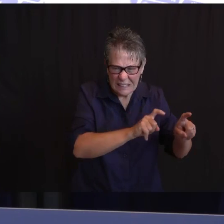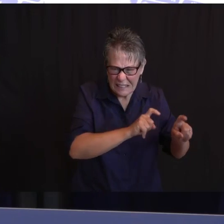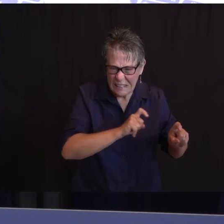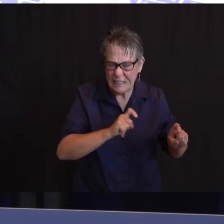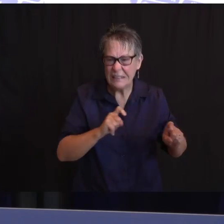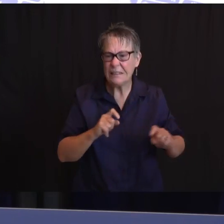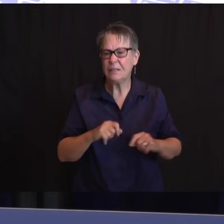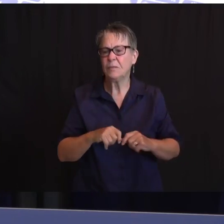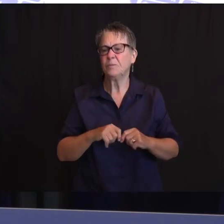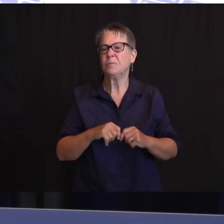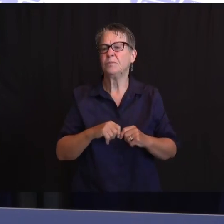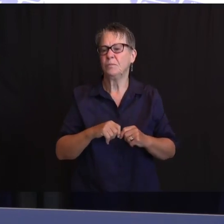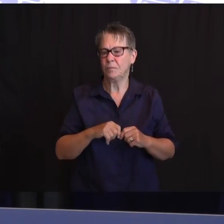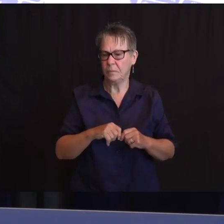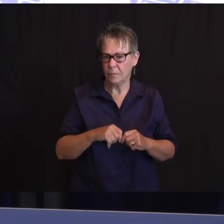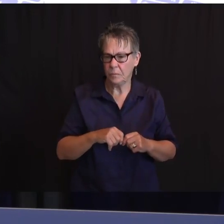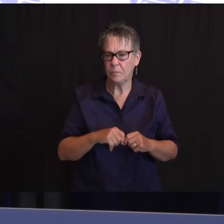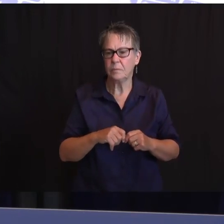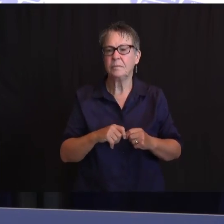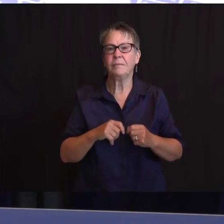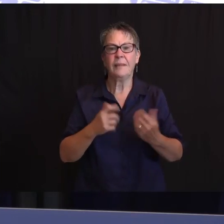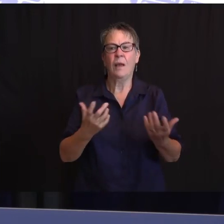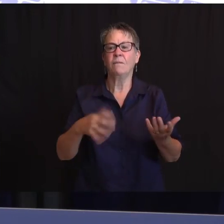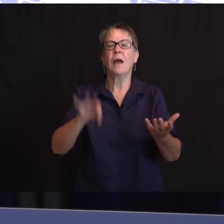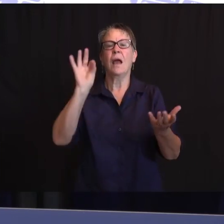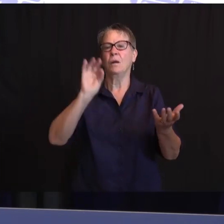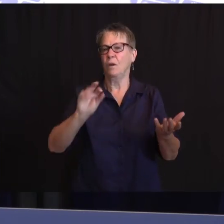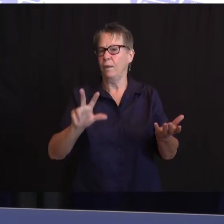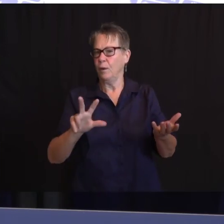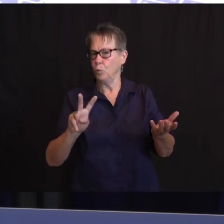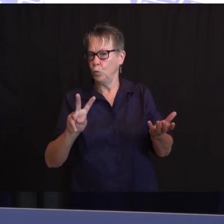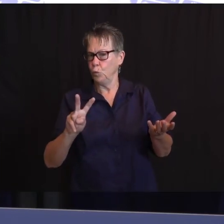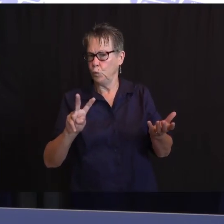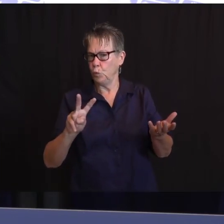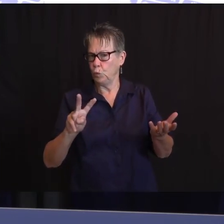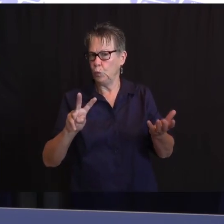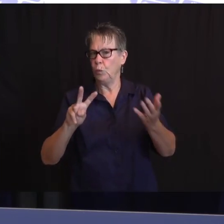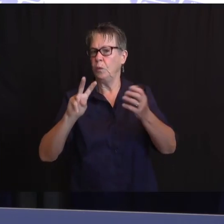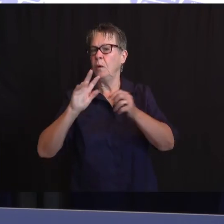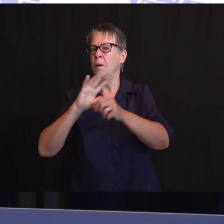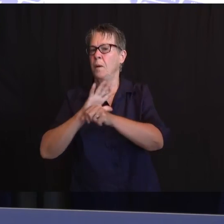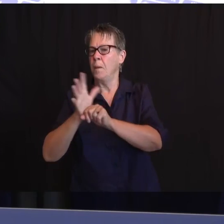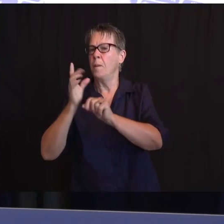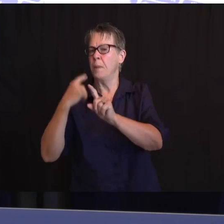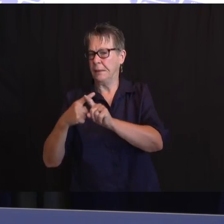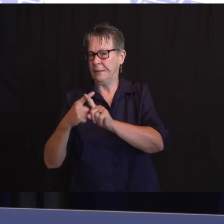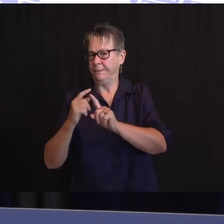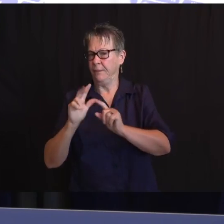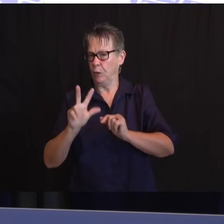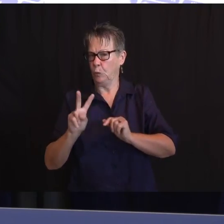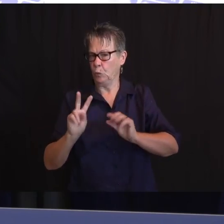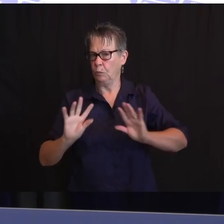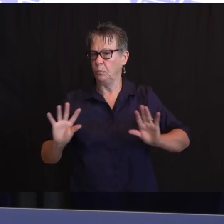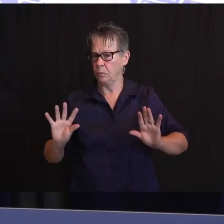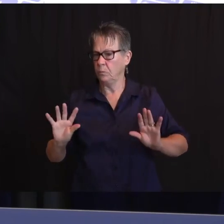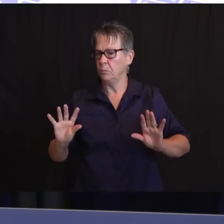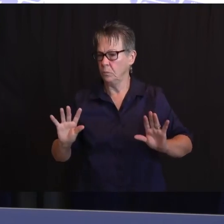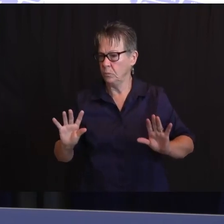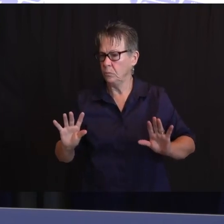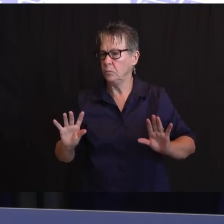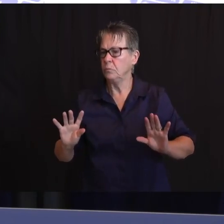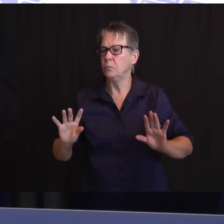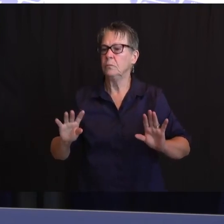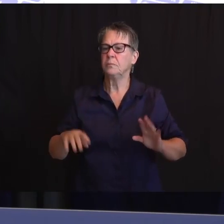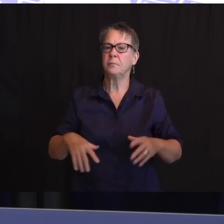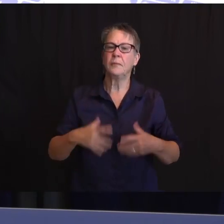performed over 90,000 tests of the uninsured and underinsured and homeless population, with a positivity